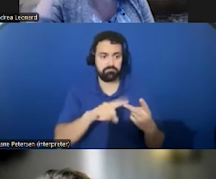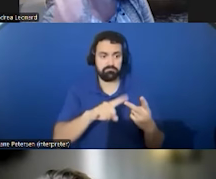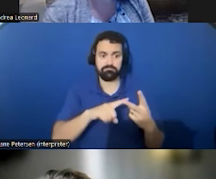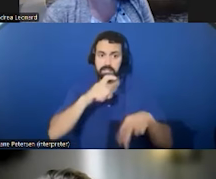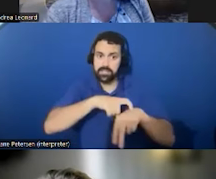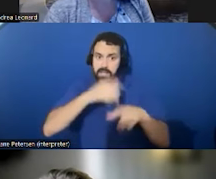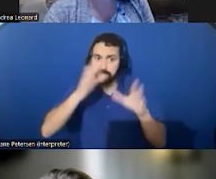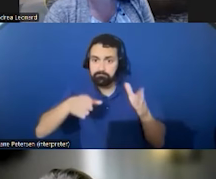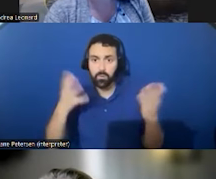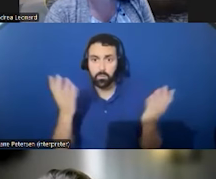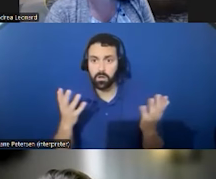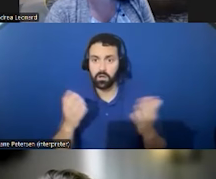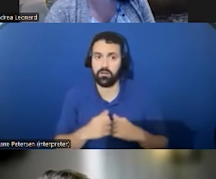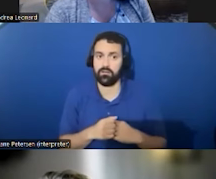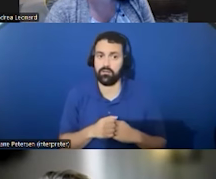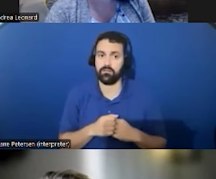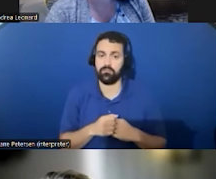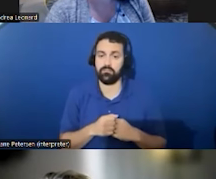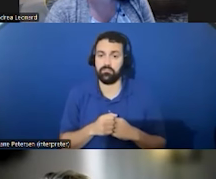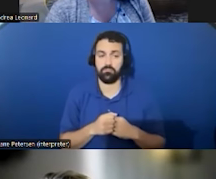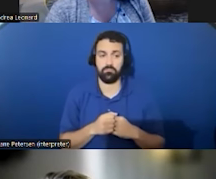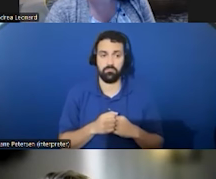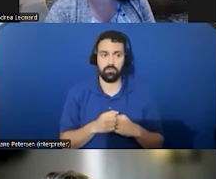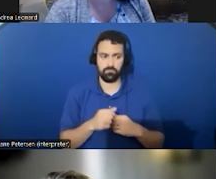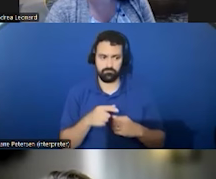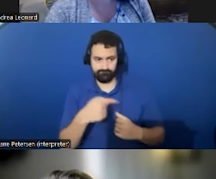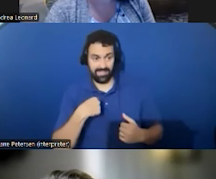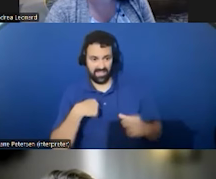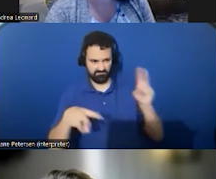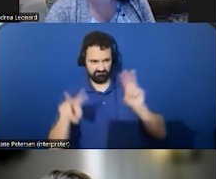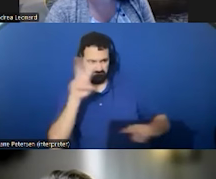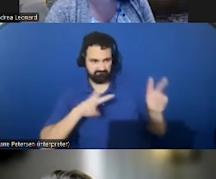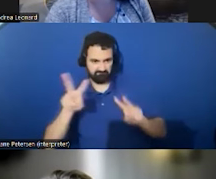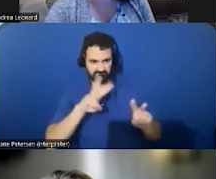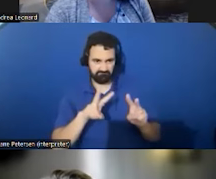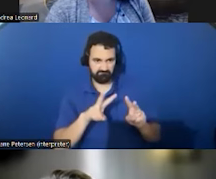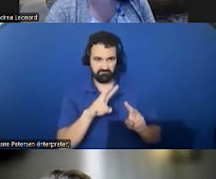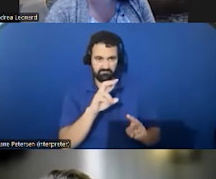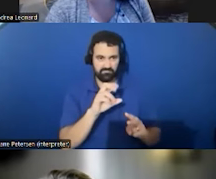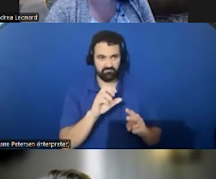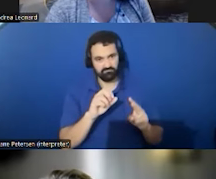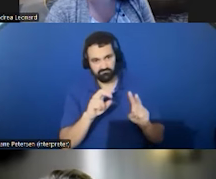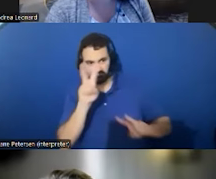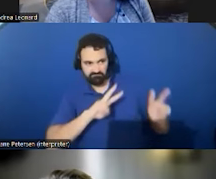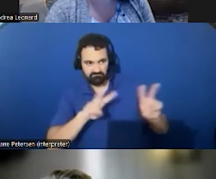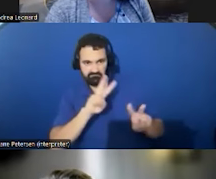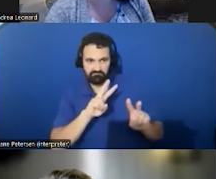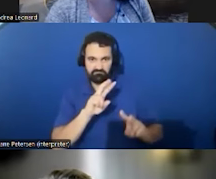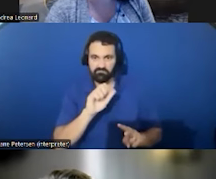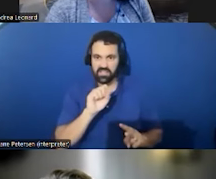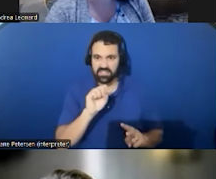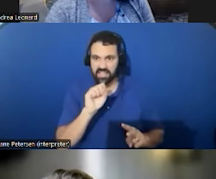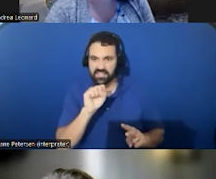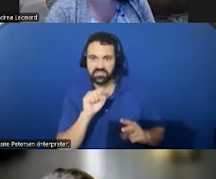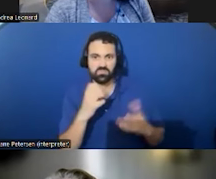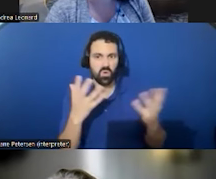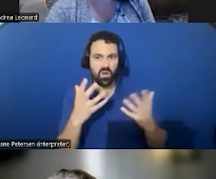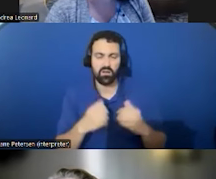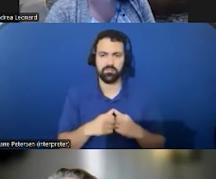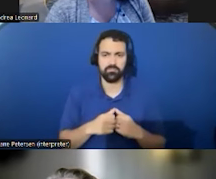the quiz, what you're actually assessing their learning, how you're assessing their learning. Maybe you're using a rubric with a